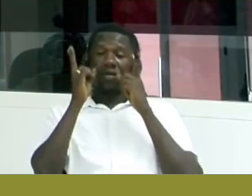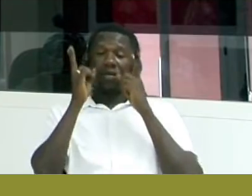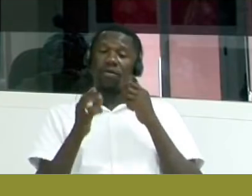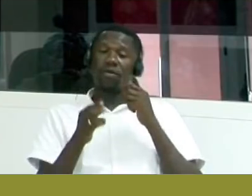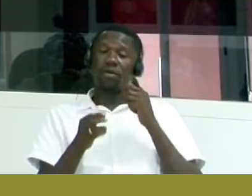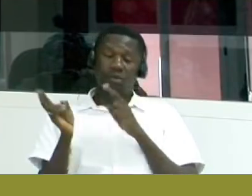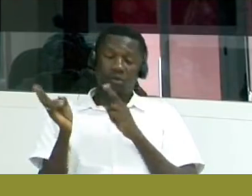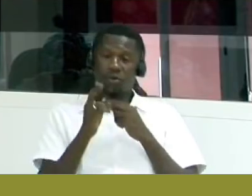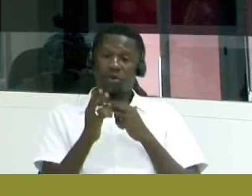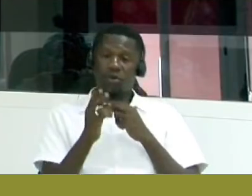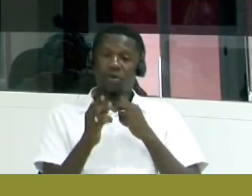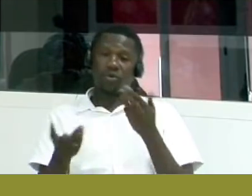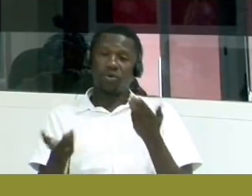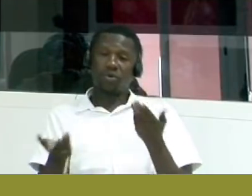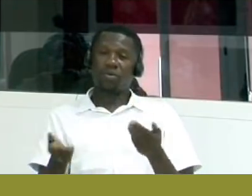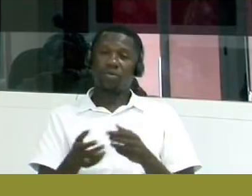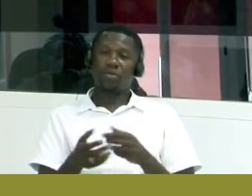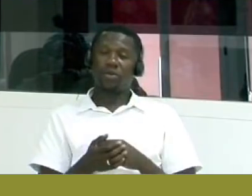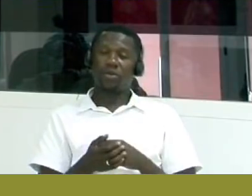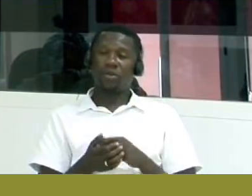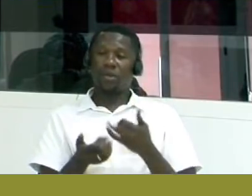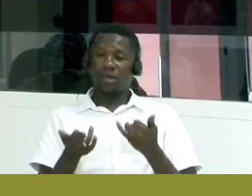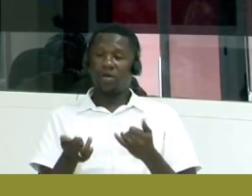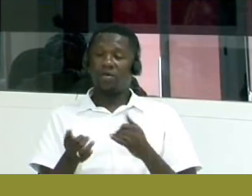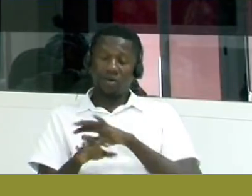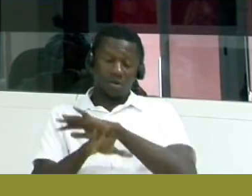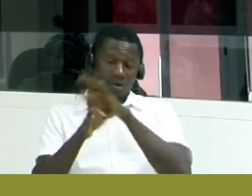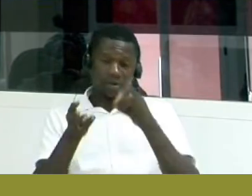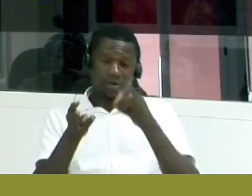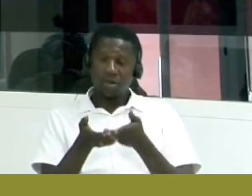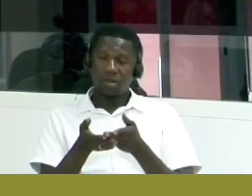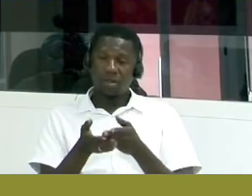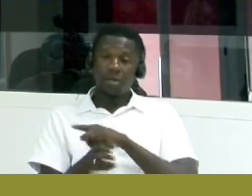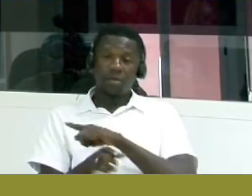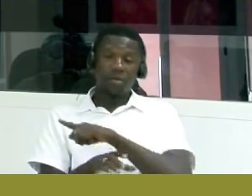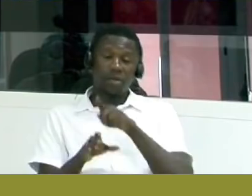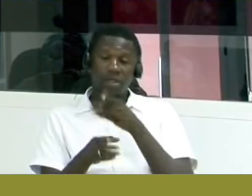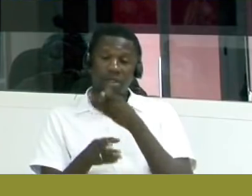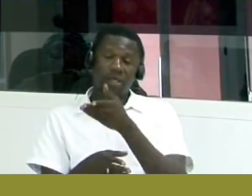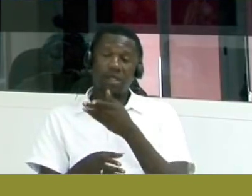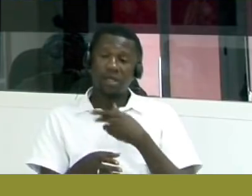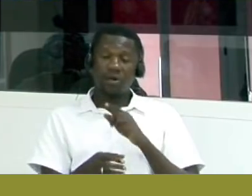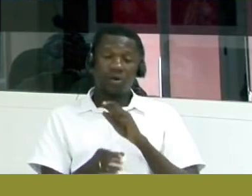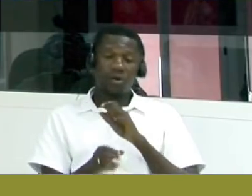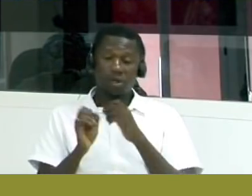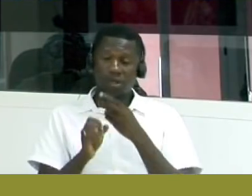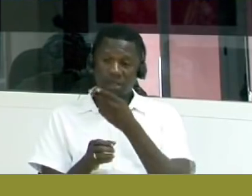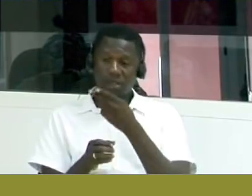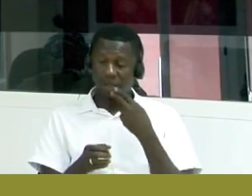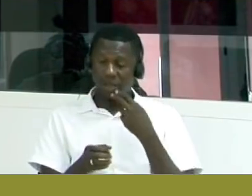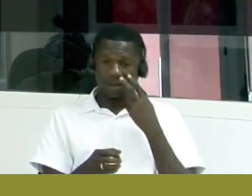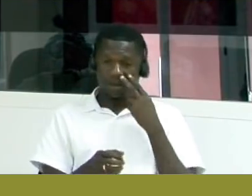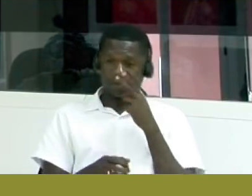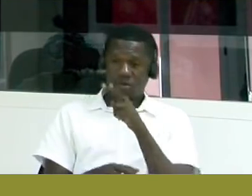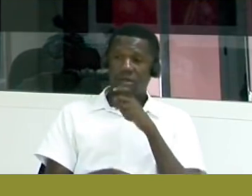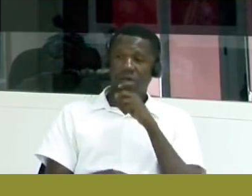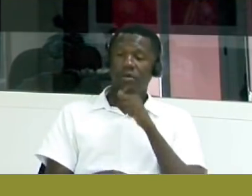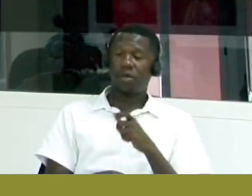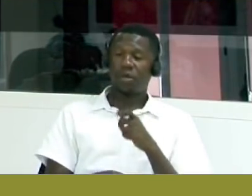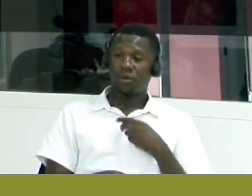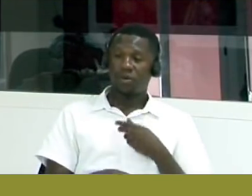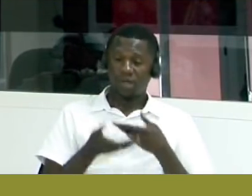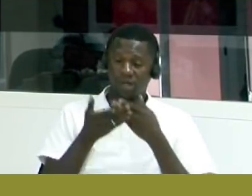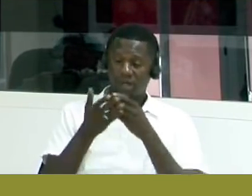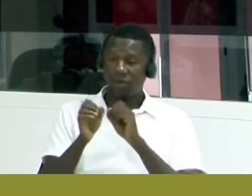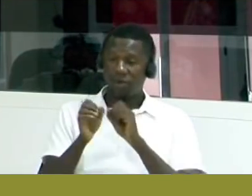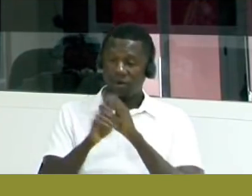casualty. Yes, but now, for all of them to have been on the ground, that place there, and nobody can tell me that I saw this, this man was the one who gave instructions for